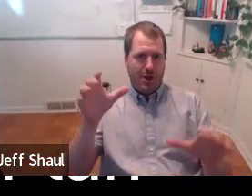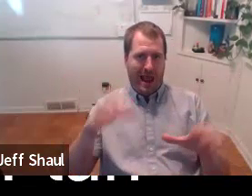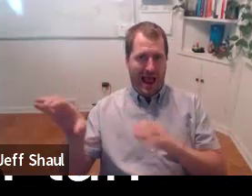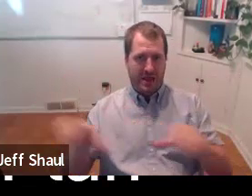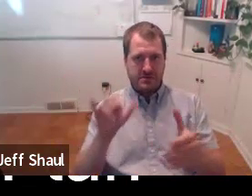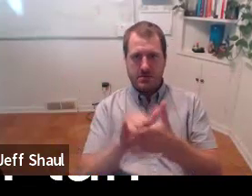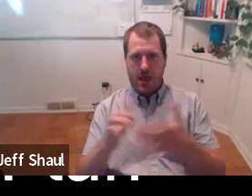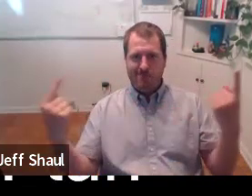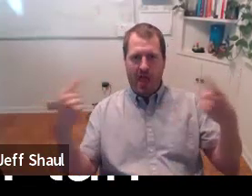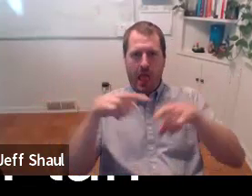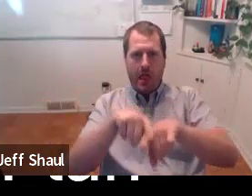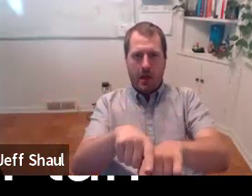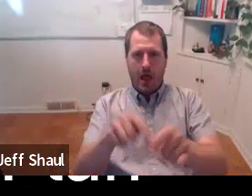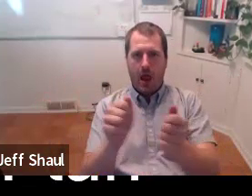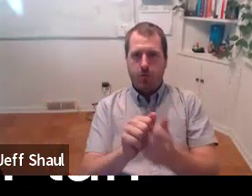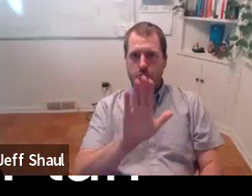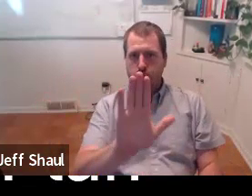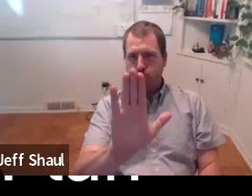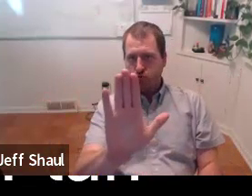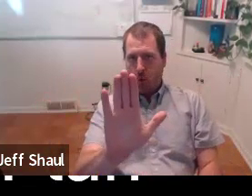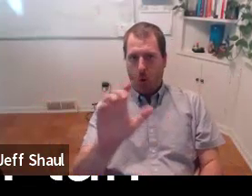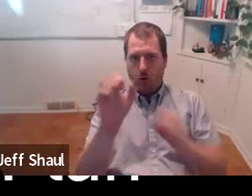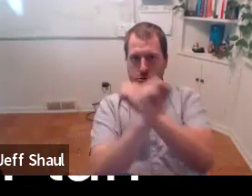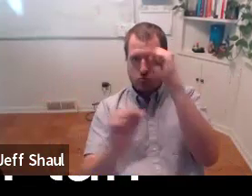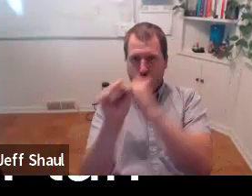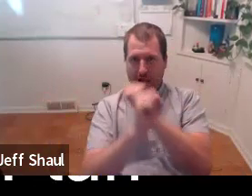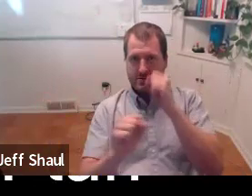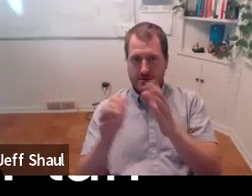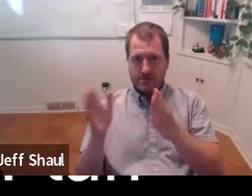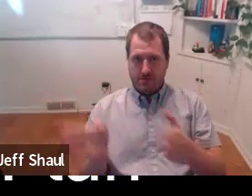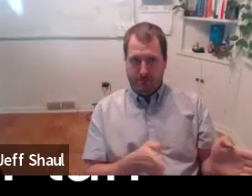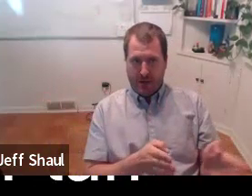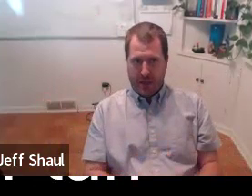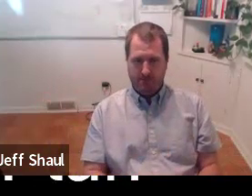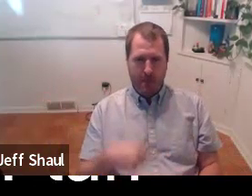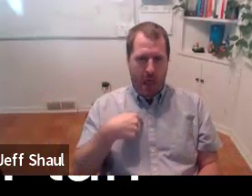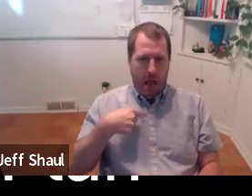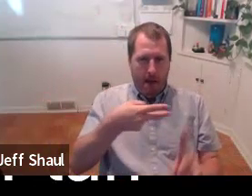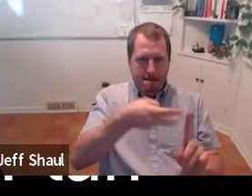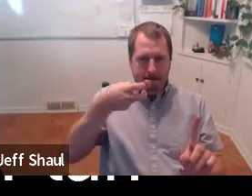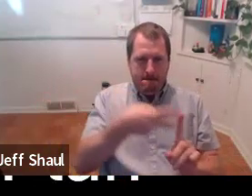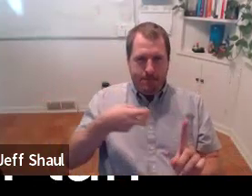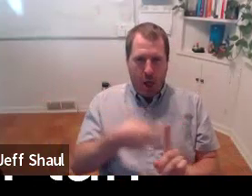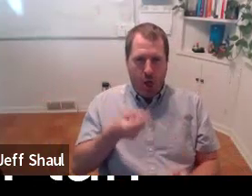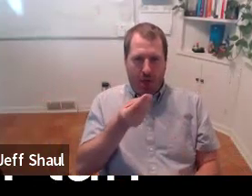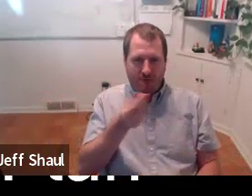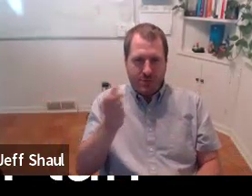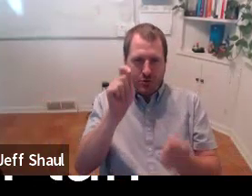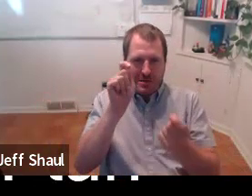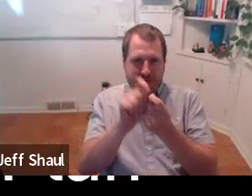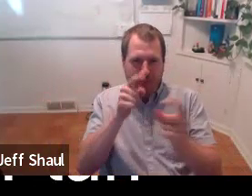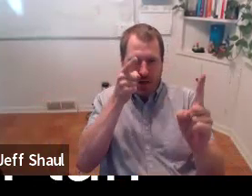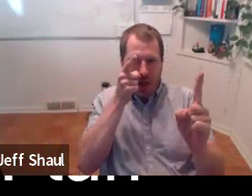action that aligns with the strategic plan. I pulled out a few of the